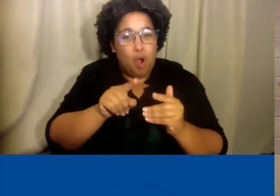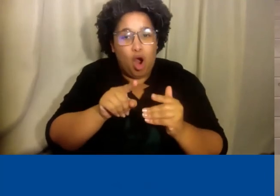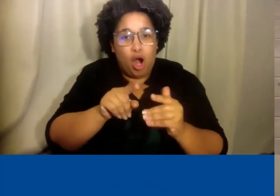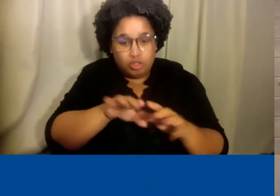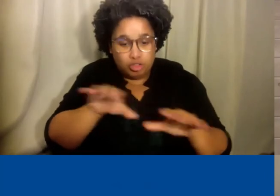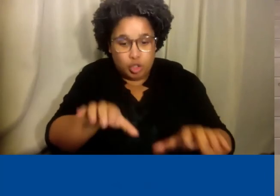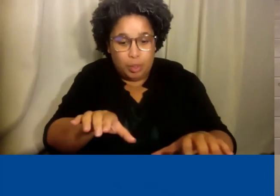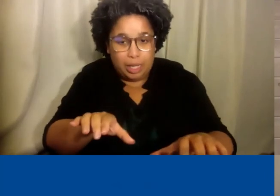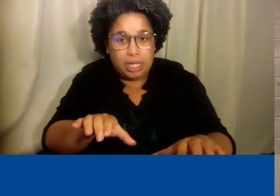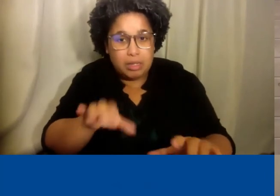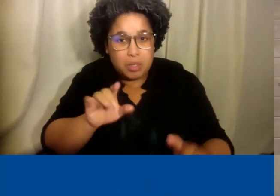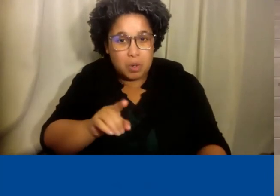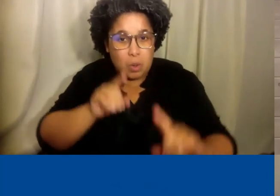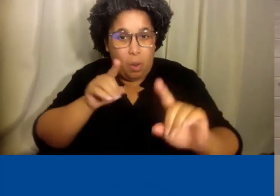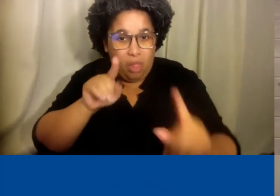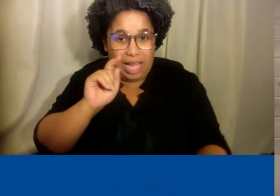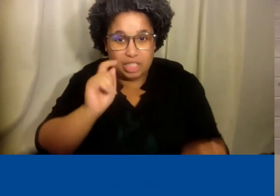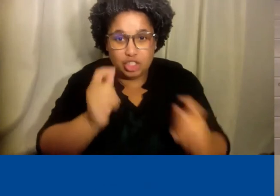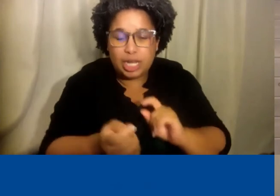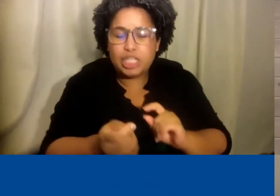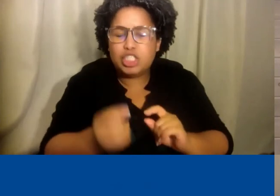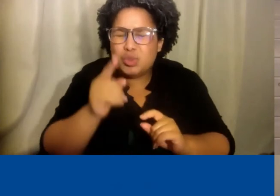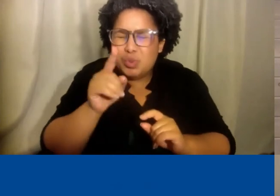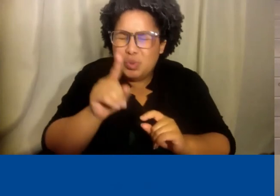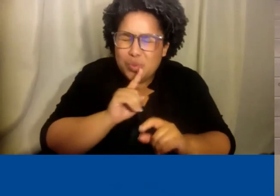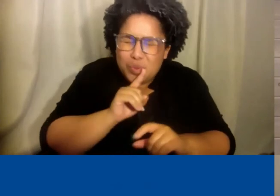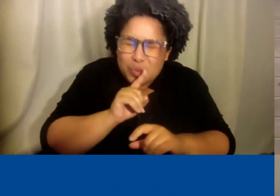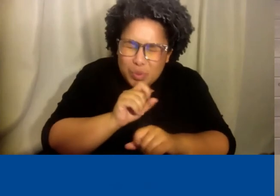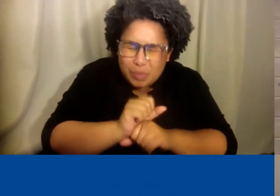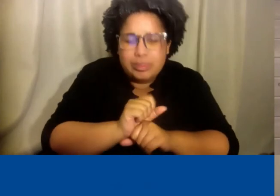You have to know in your heart of hearts this is the right thing to do.